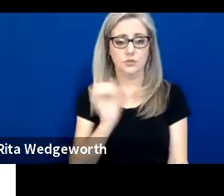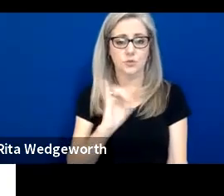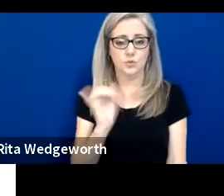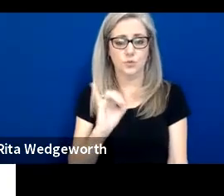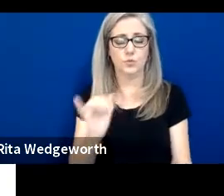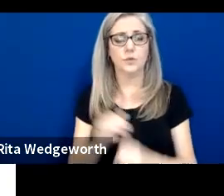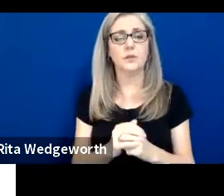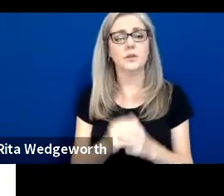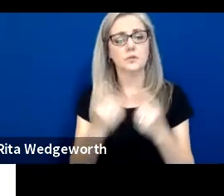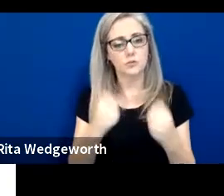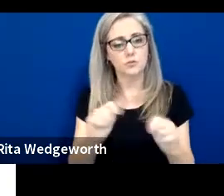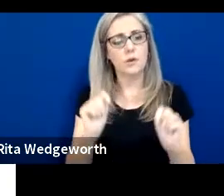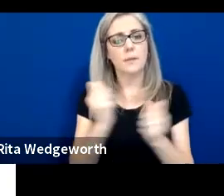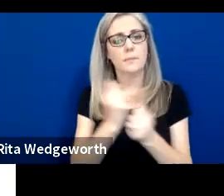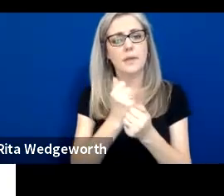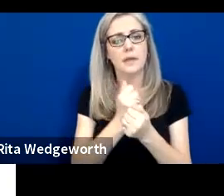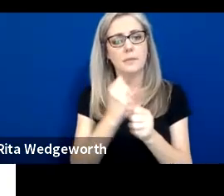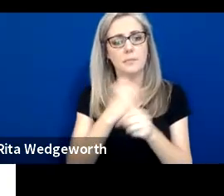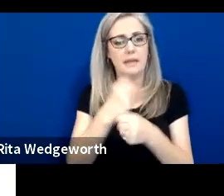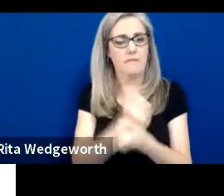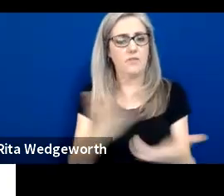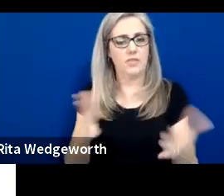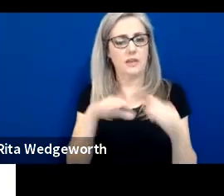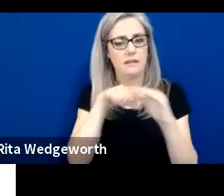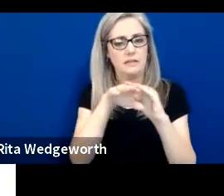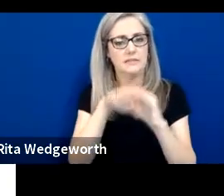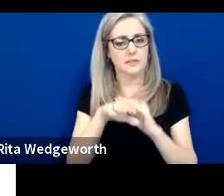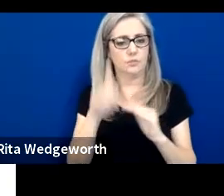to make everything accessible for everybody.